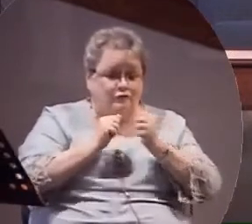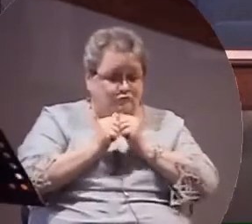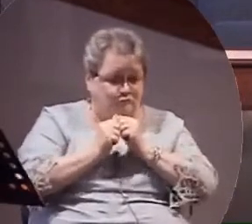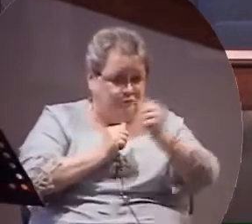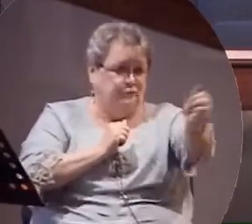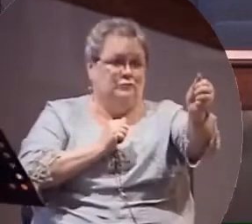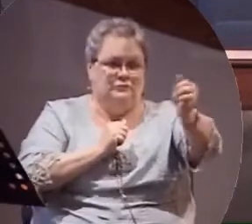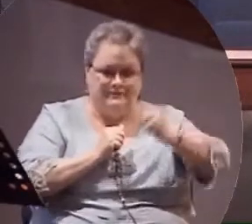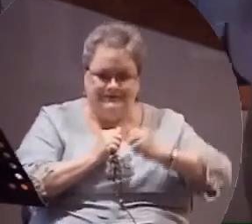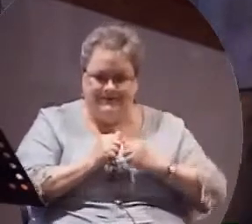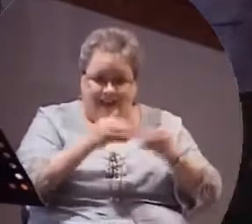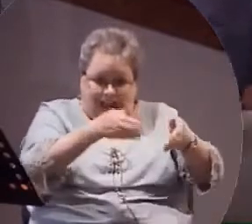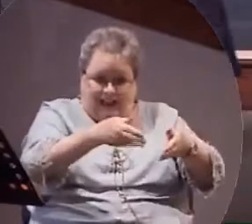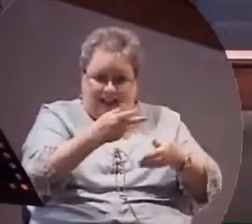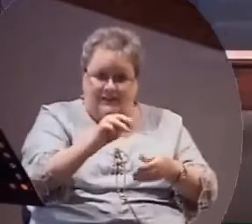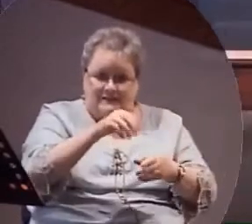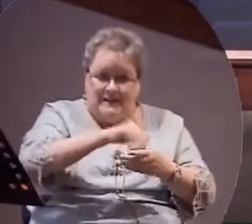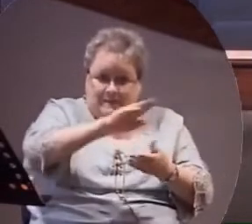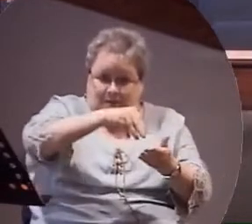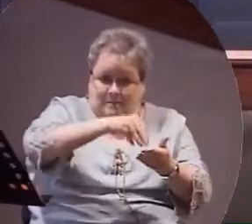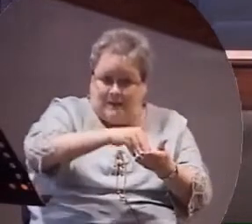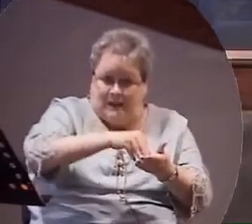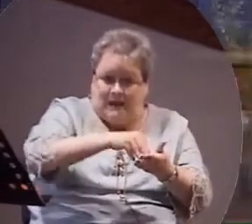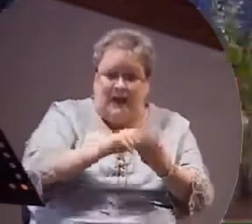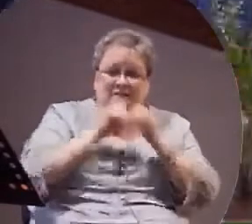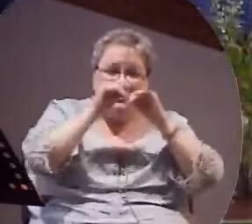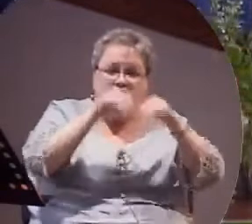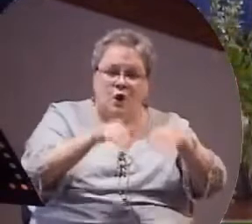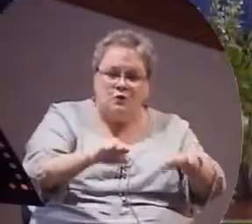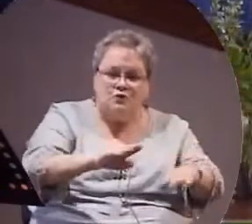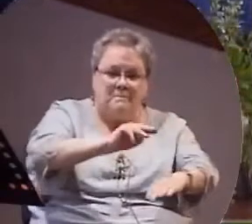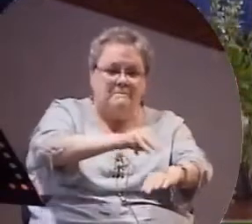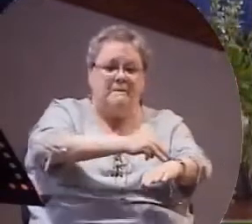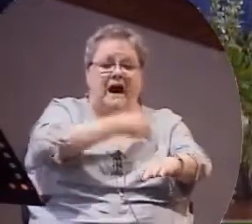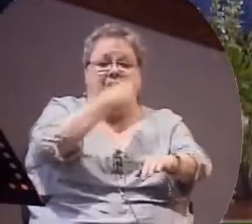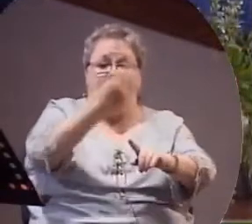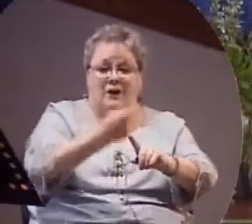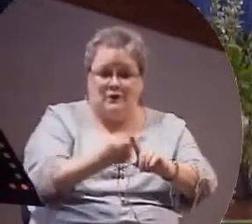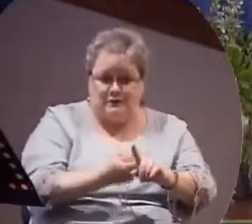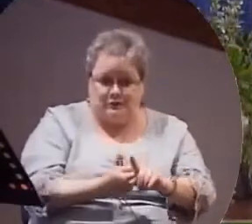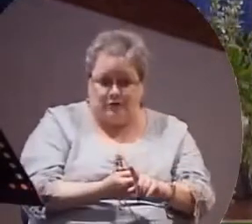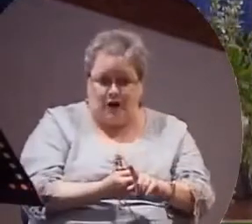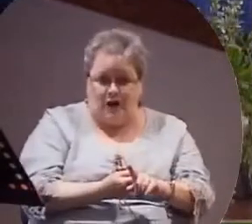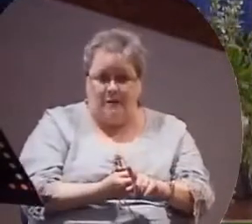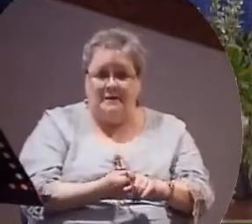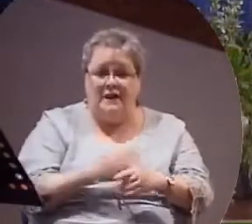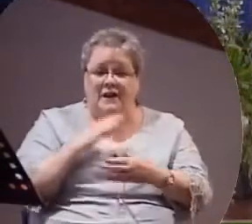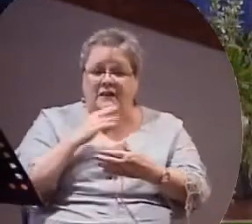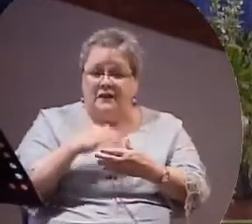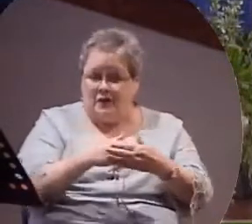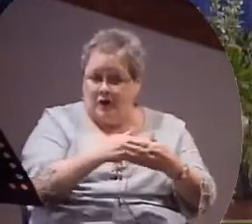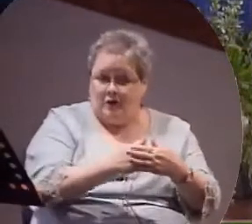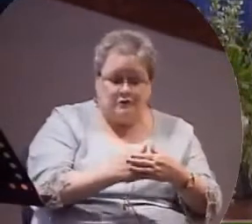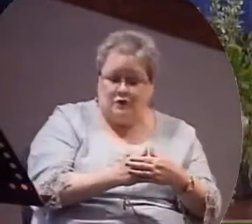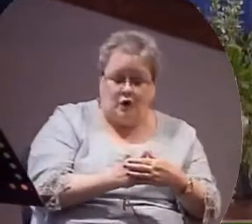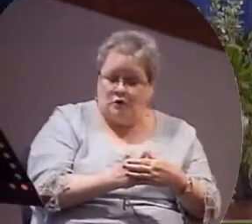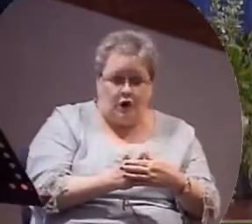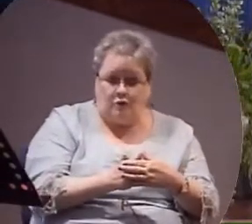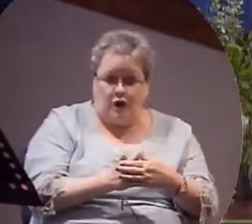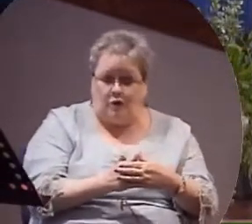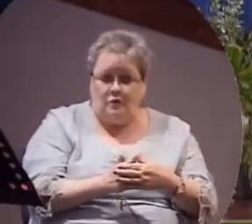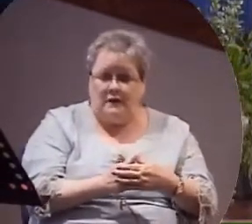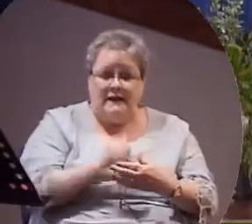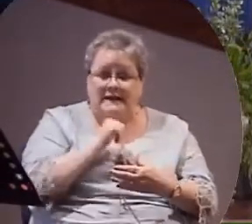him out there in the middle of the Atlantic Ocean, miles off the coast, bobbing up and down in the water.